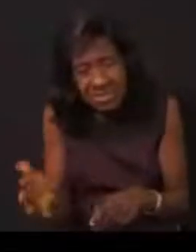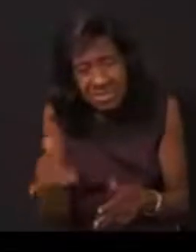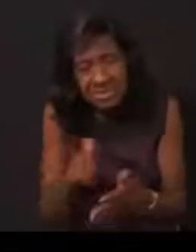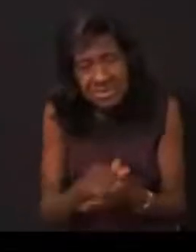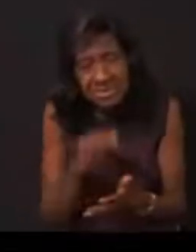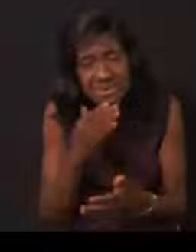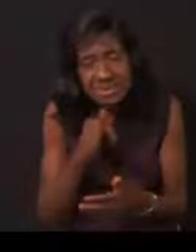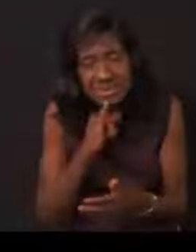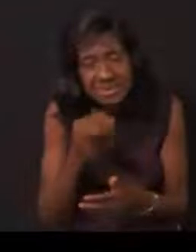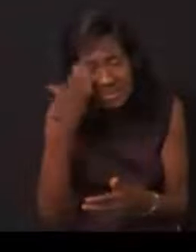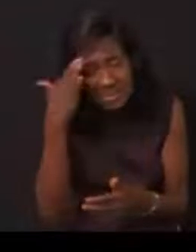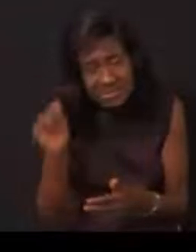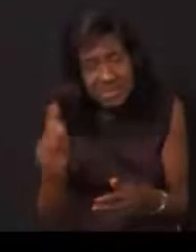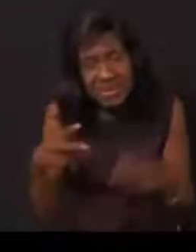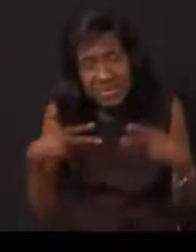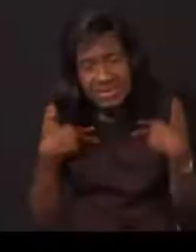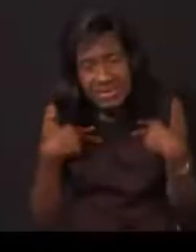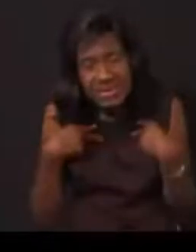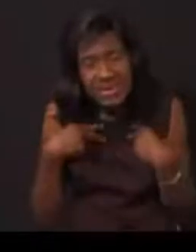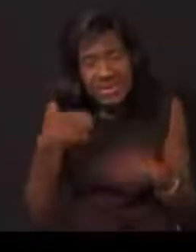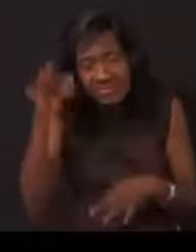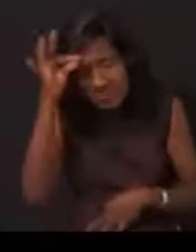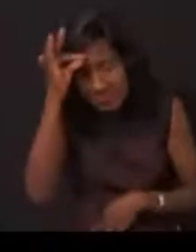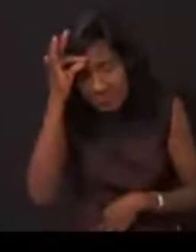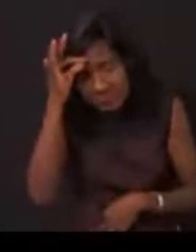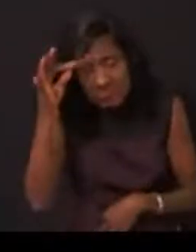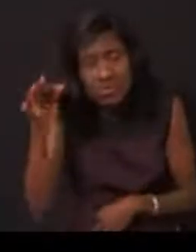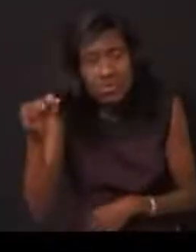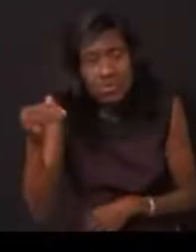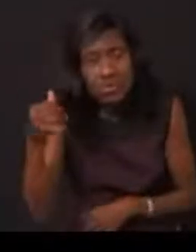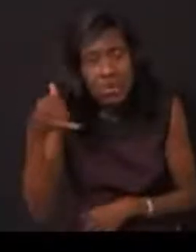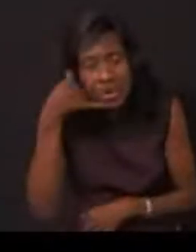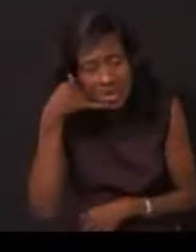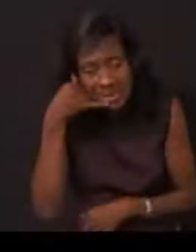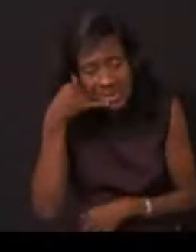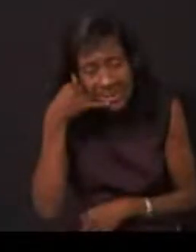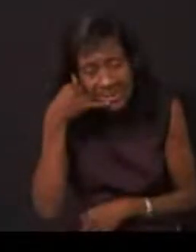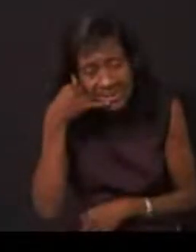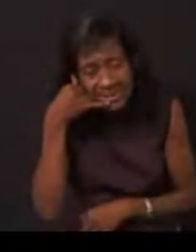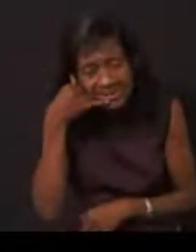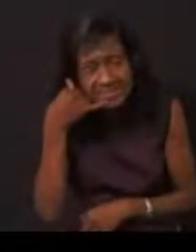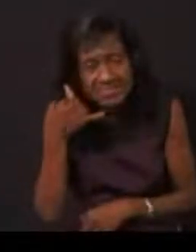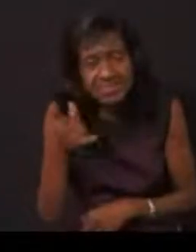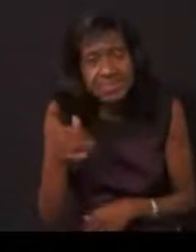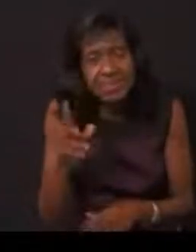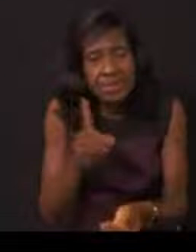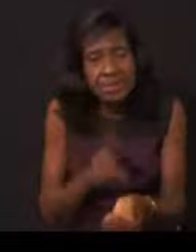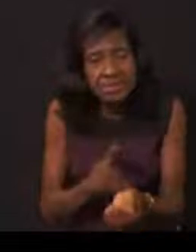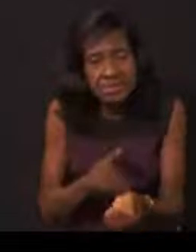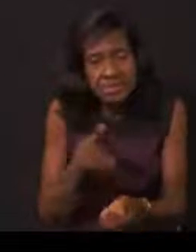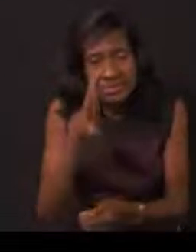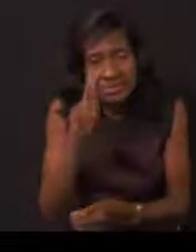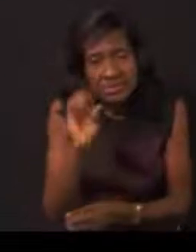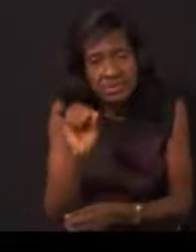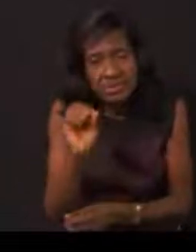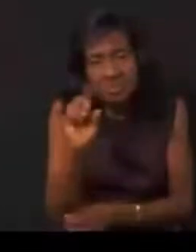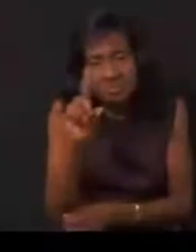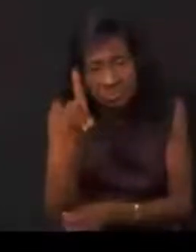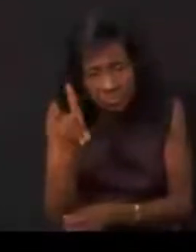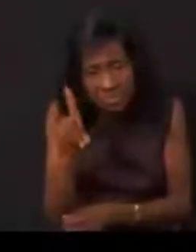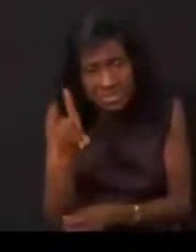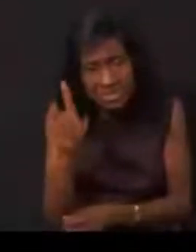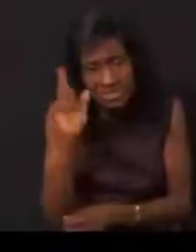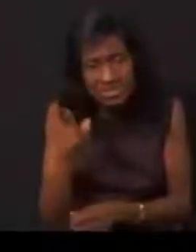hotline has been activated and the various email. But Dr. Williams-Rodriguez is here to expand a little bit more on that. Oh, okay, great, thank